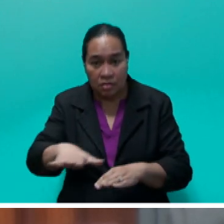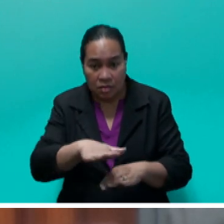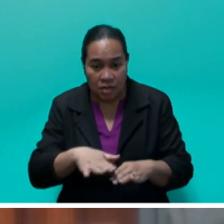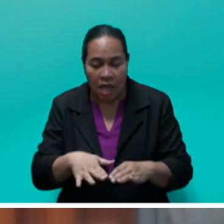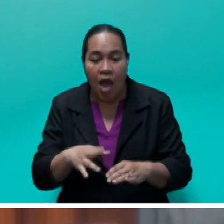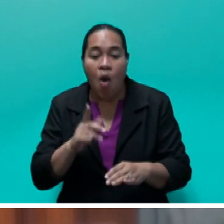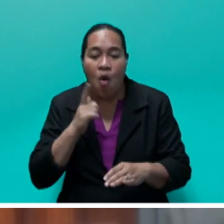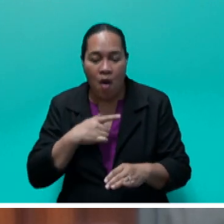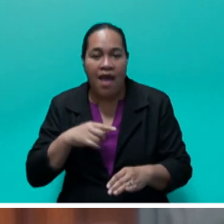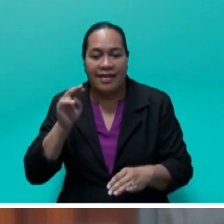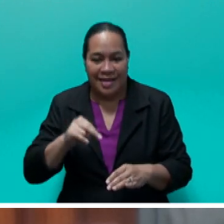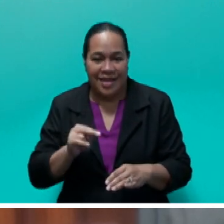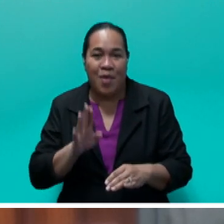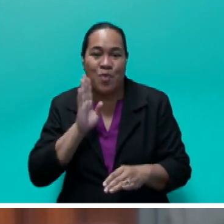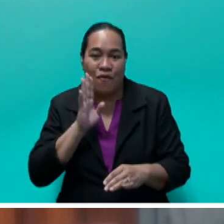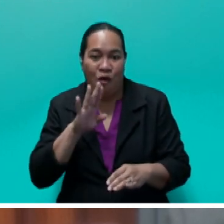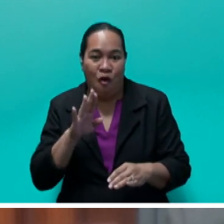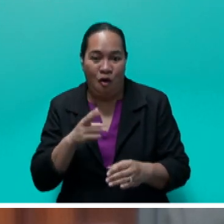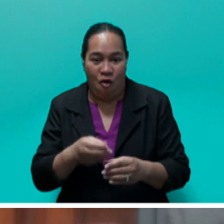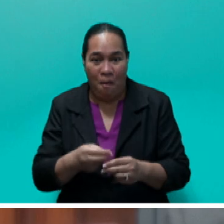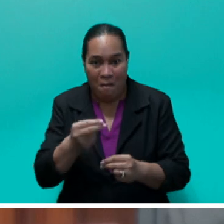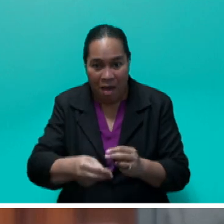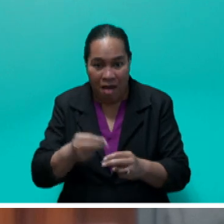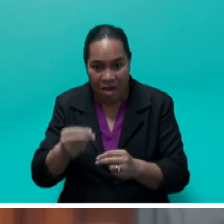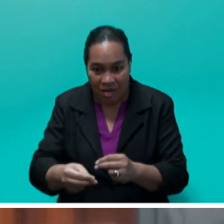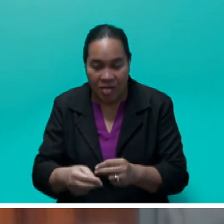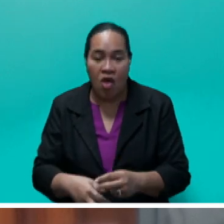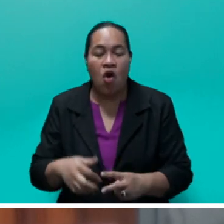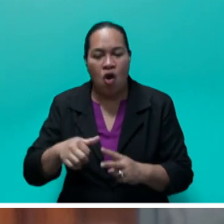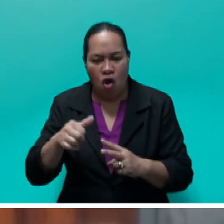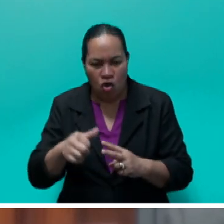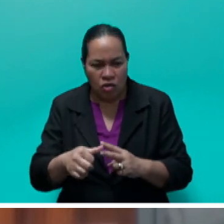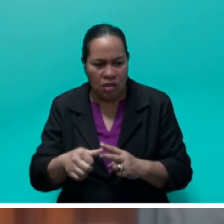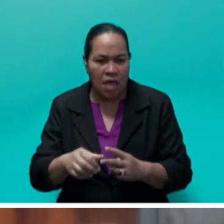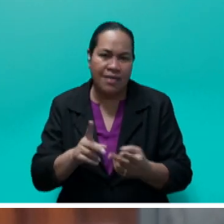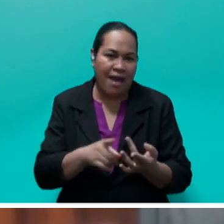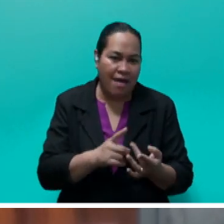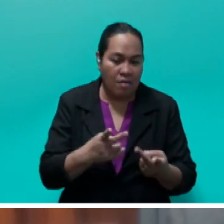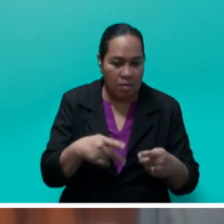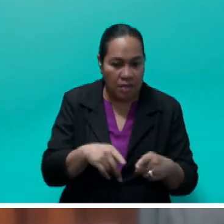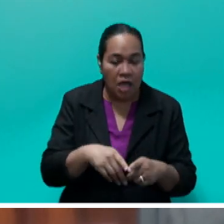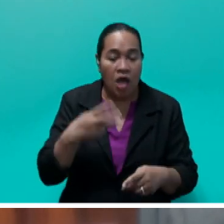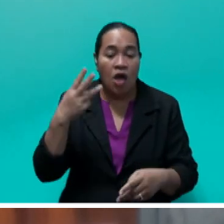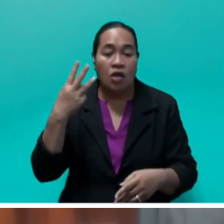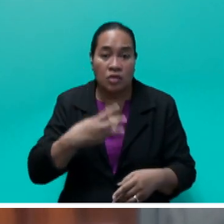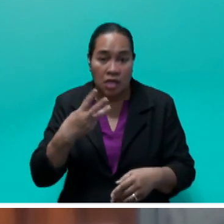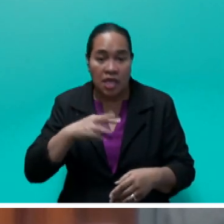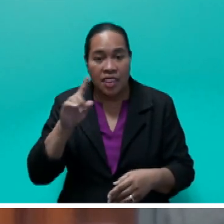harvesting, license and Moani jetty scoping for a total of